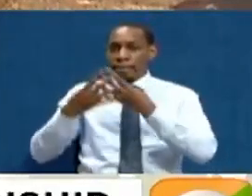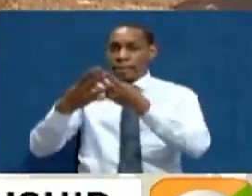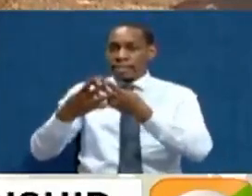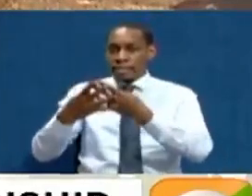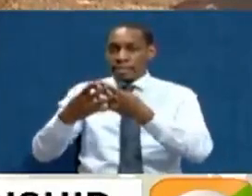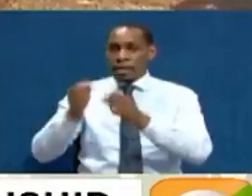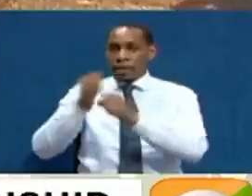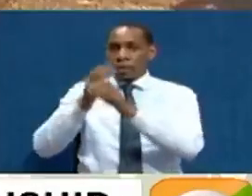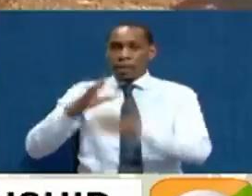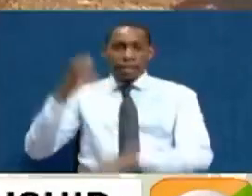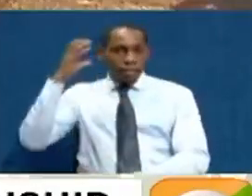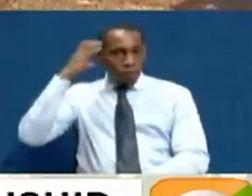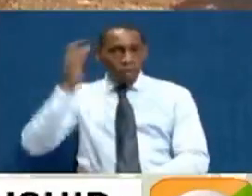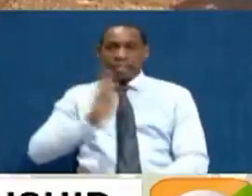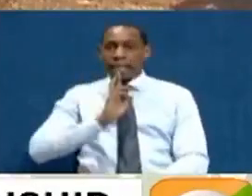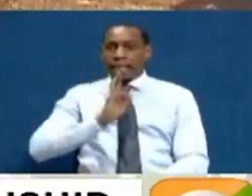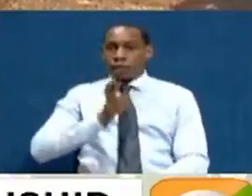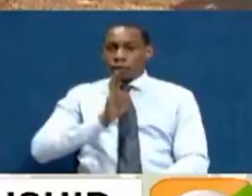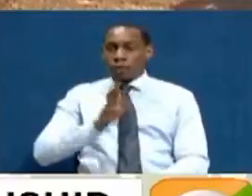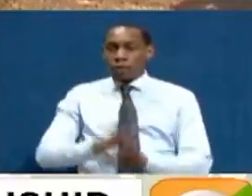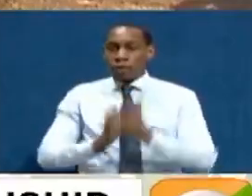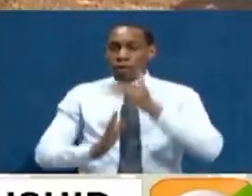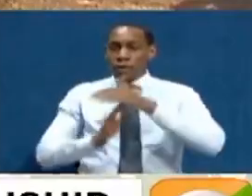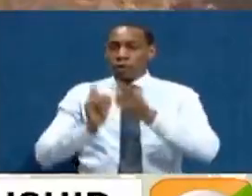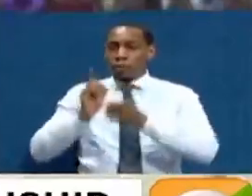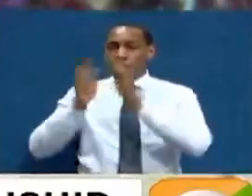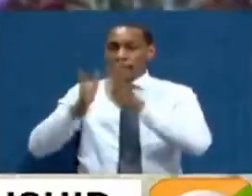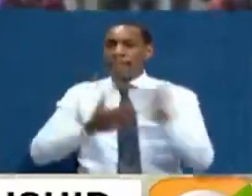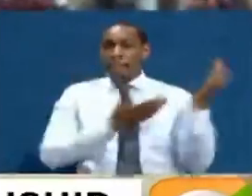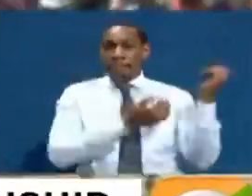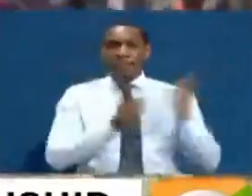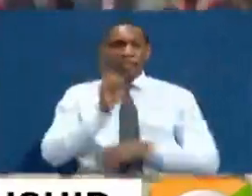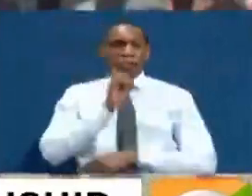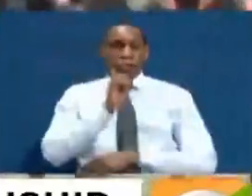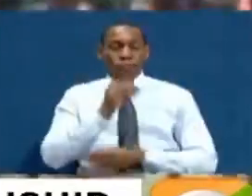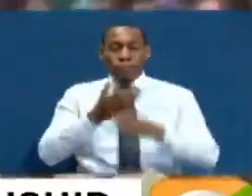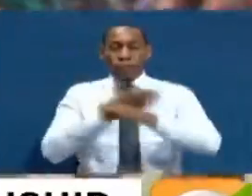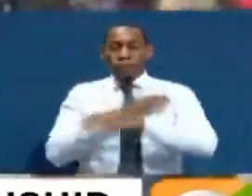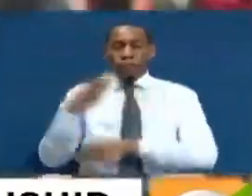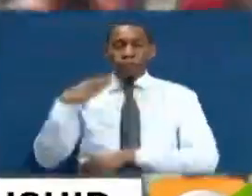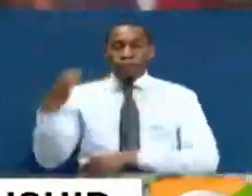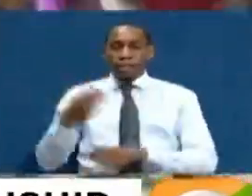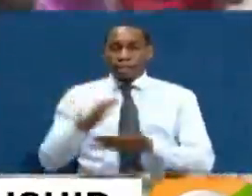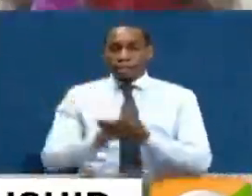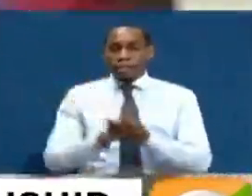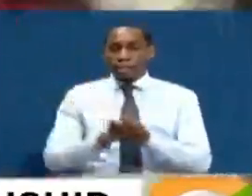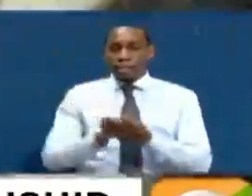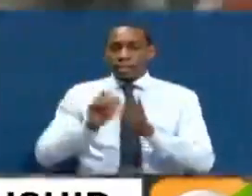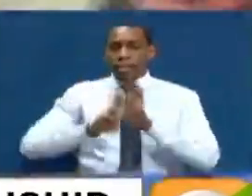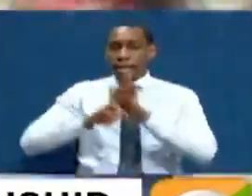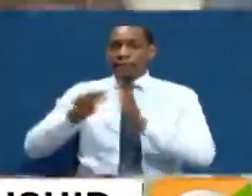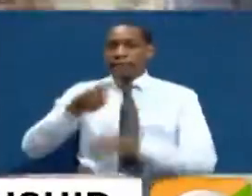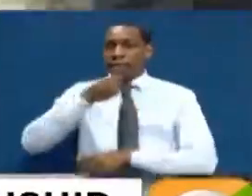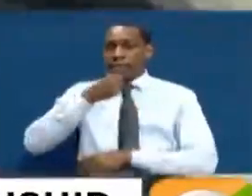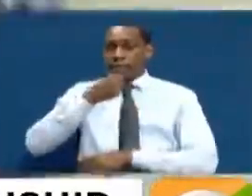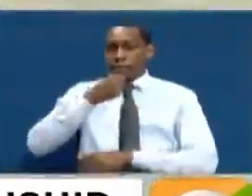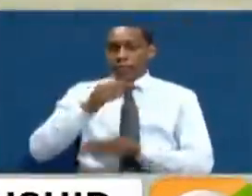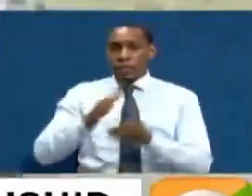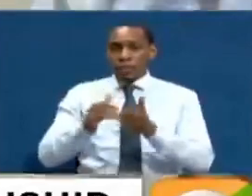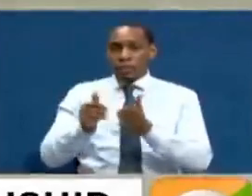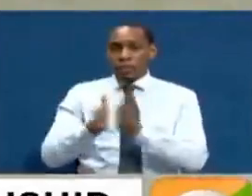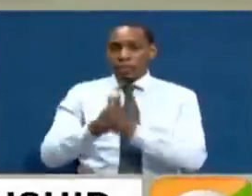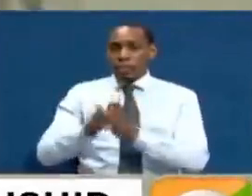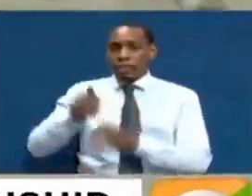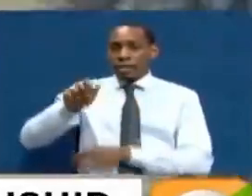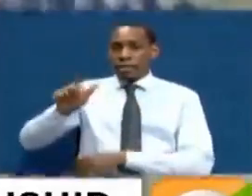Staff Training College in Ruiru. Some of the high-profile athletes expected tomorrow are former champions Alice Aprot, representing Nyanza, and Selfin